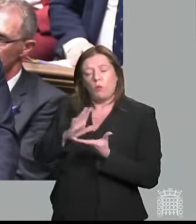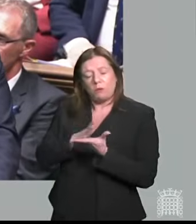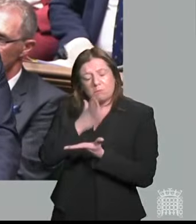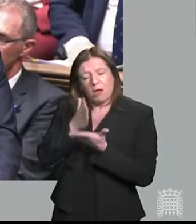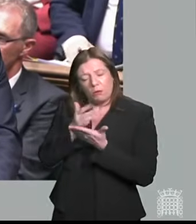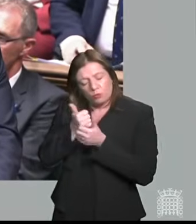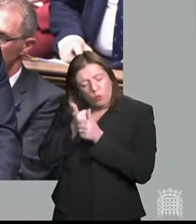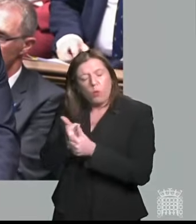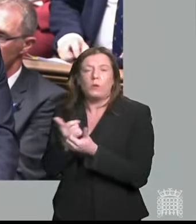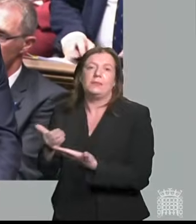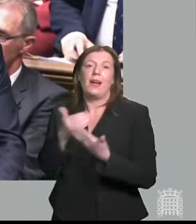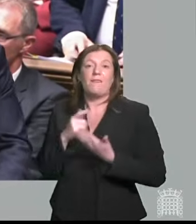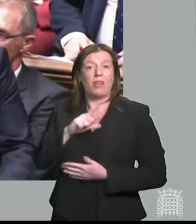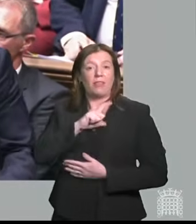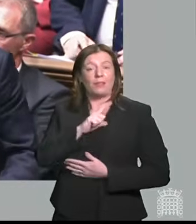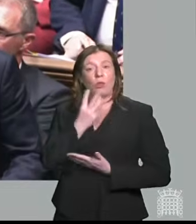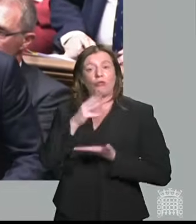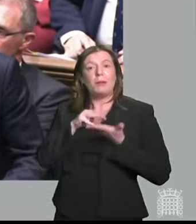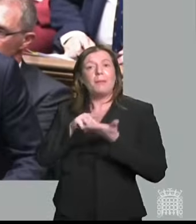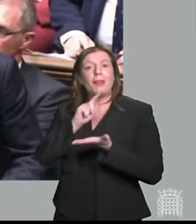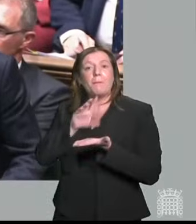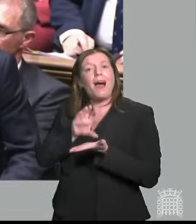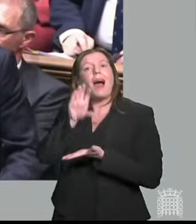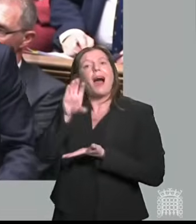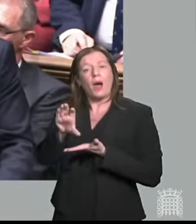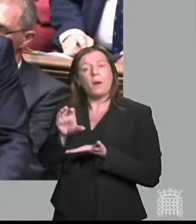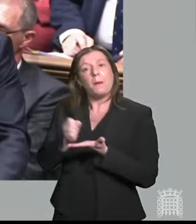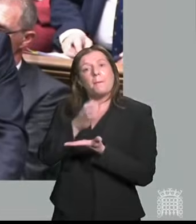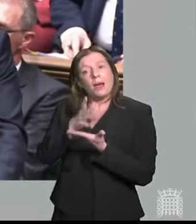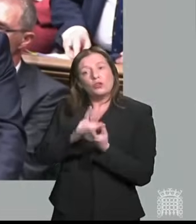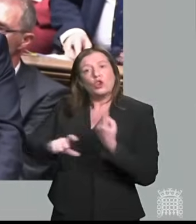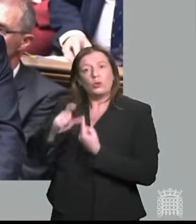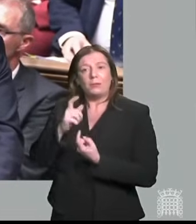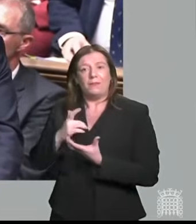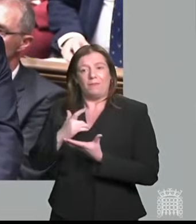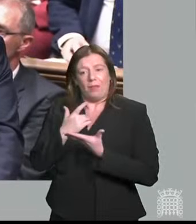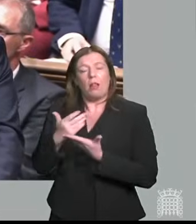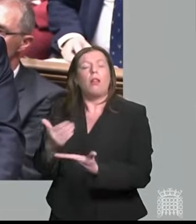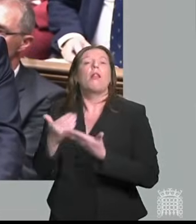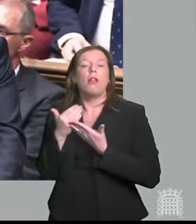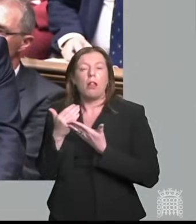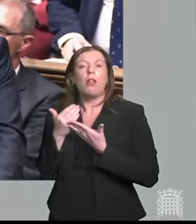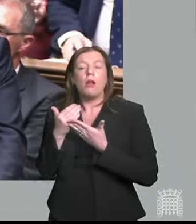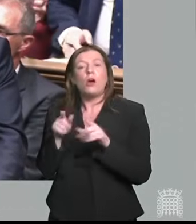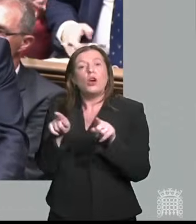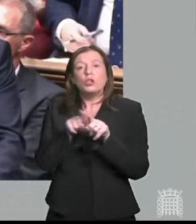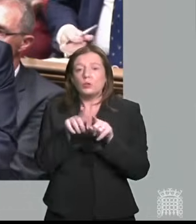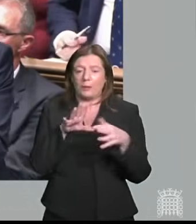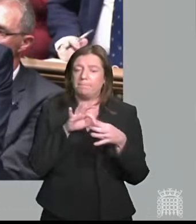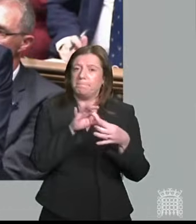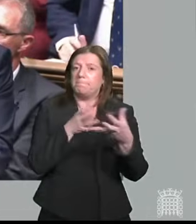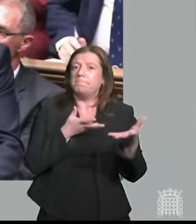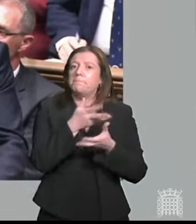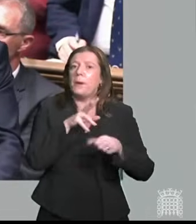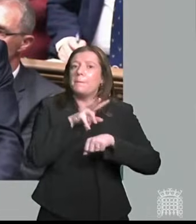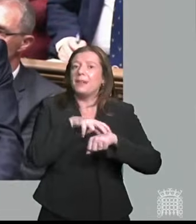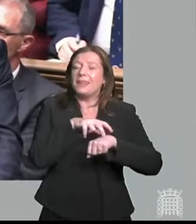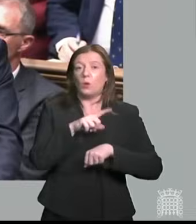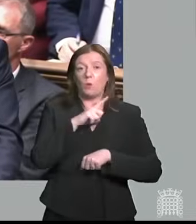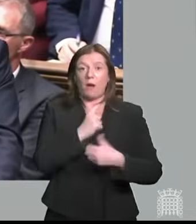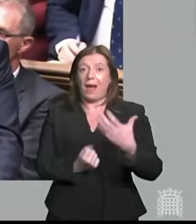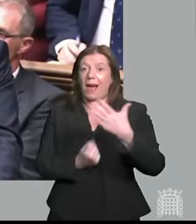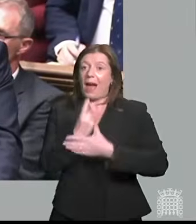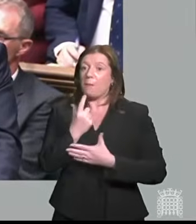That's why we've provided an additional £3 million of funding to support the Community Security Trust, and we are working with the police to ensure that hate crime